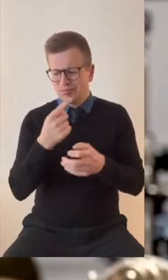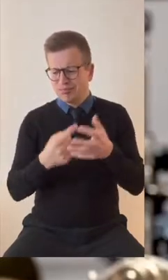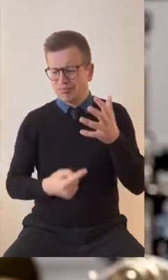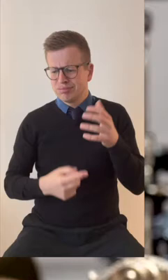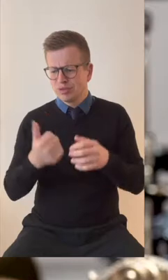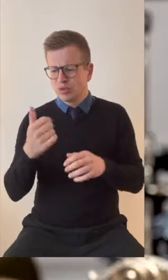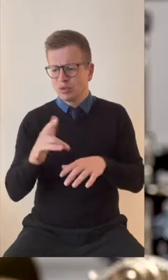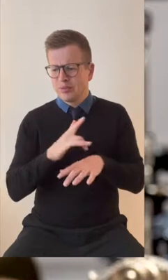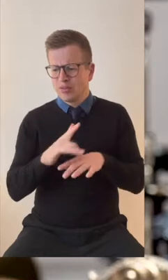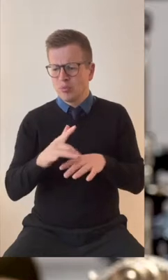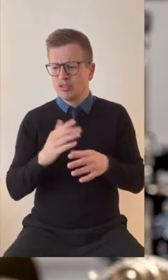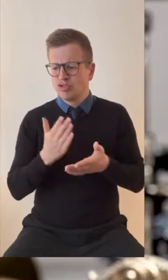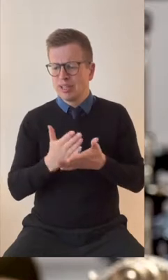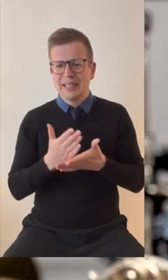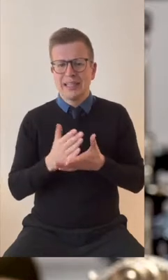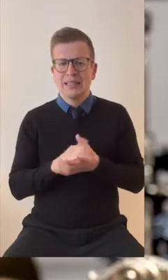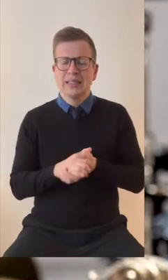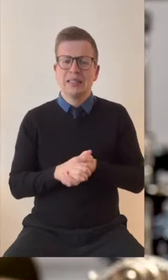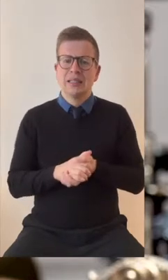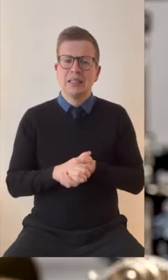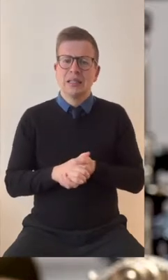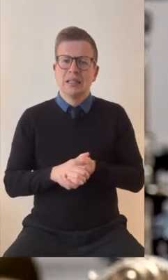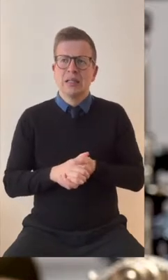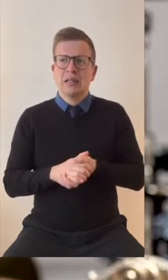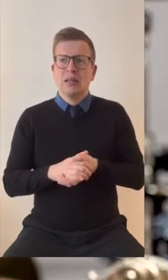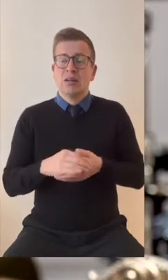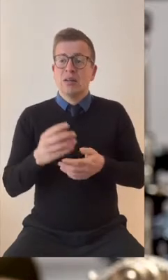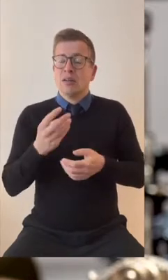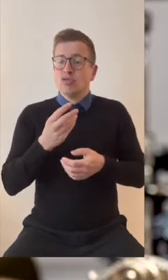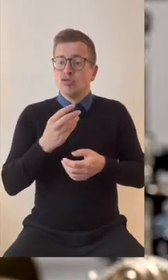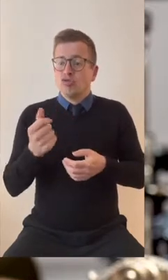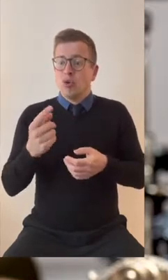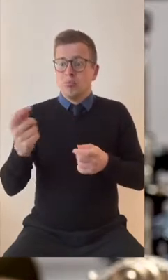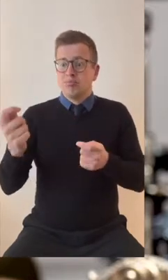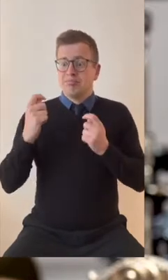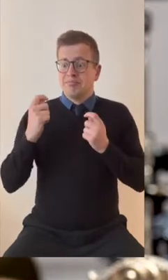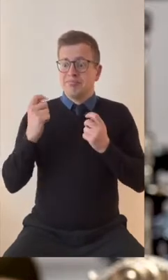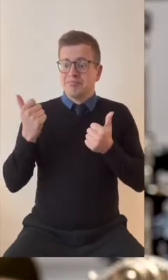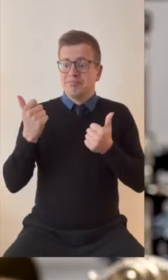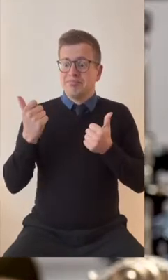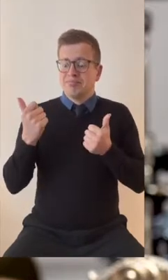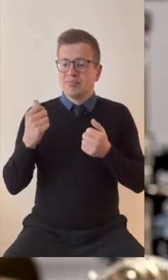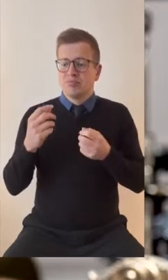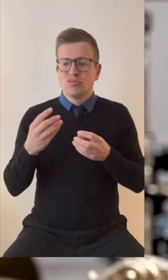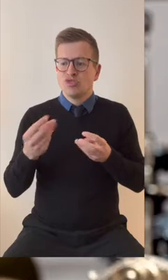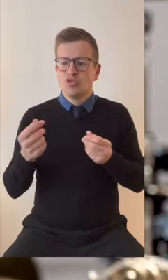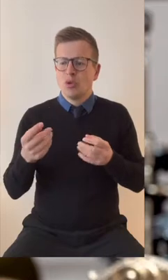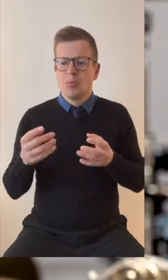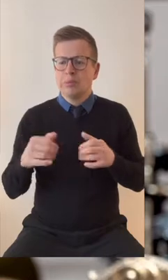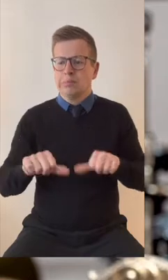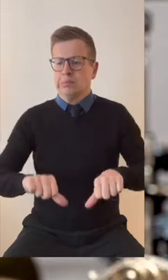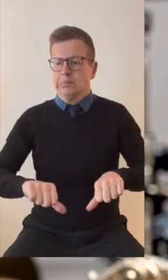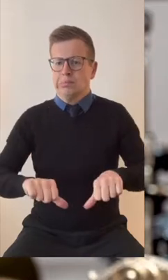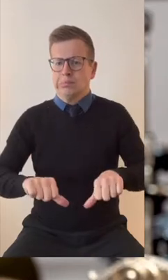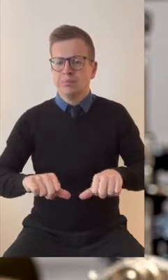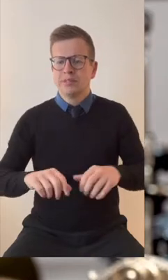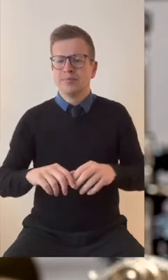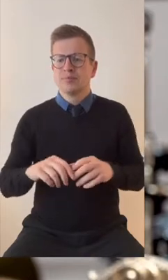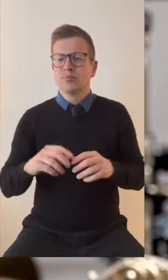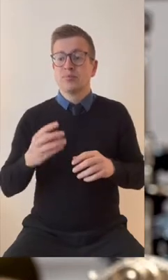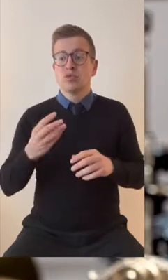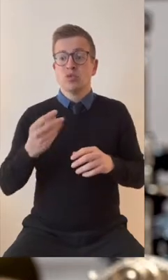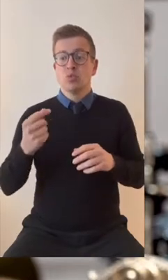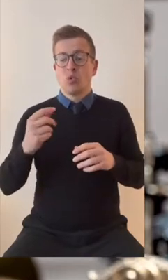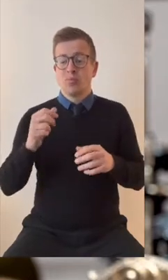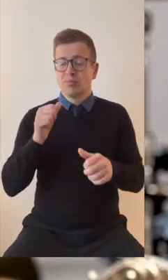good performances, and some of them got rewarded and others probably less so, but probably one